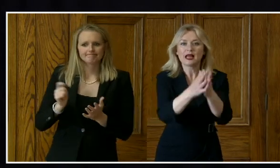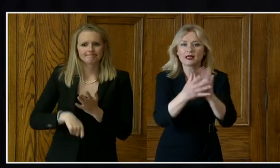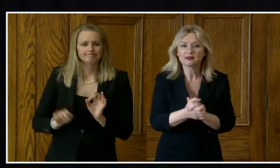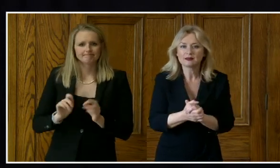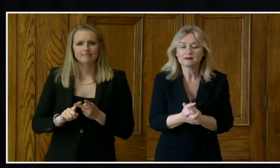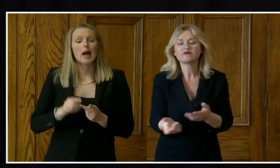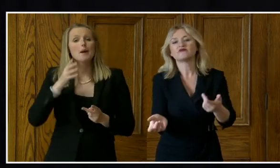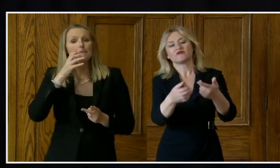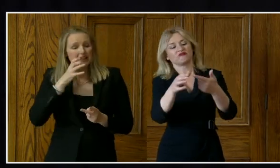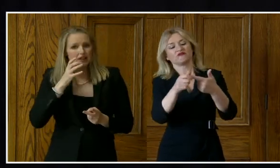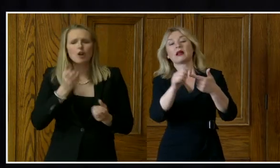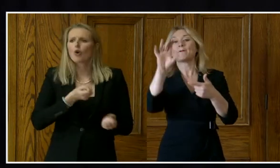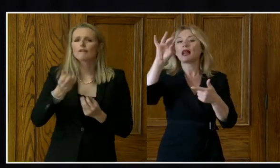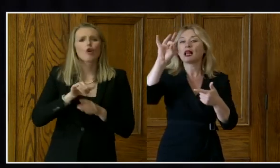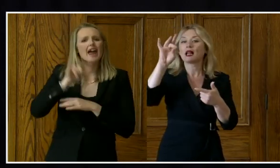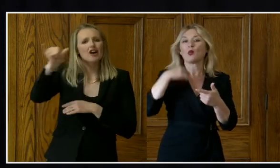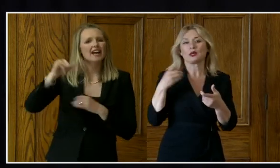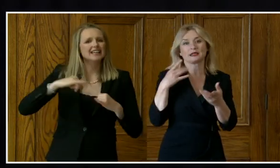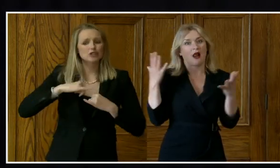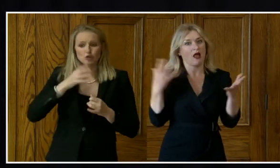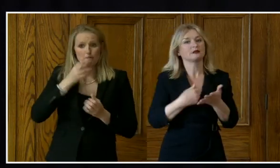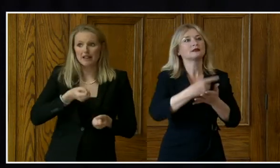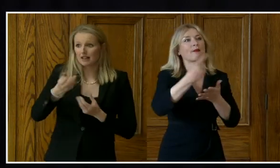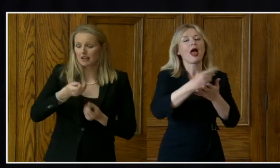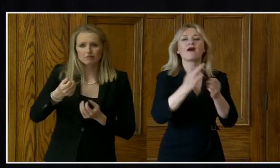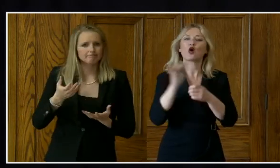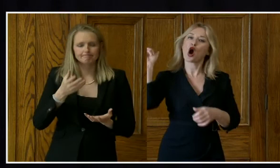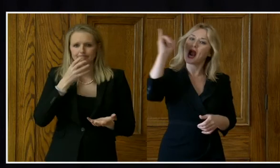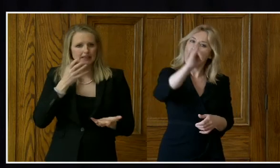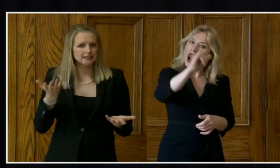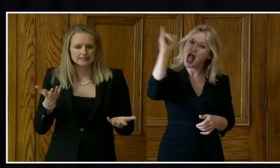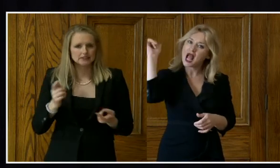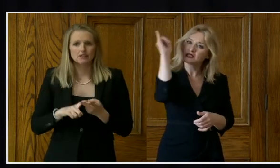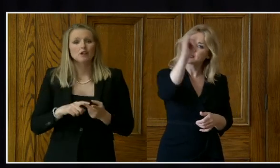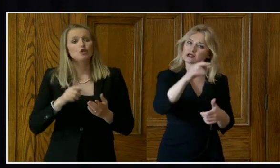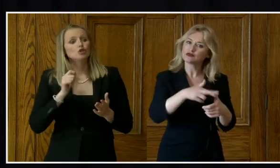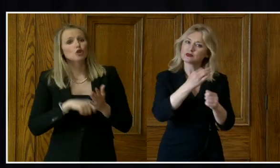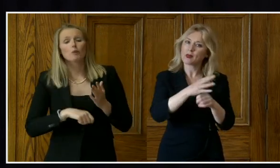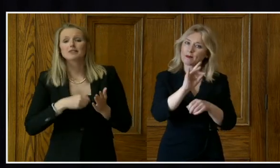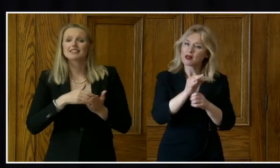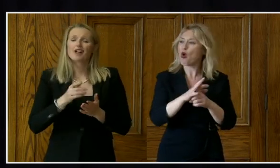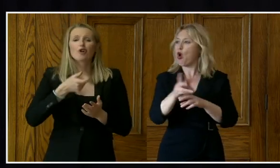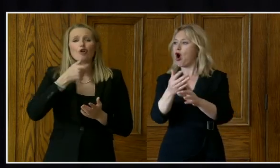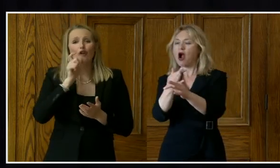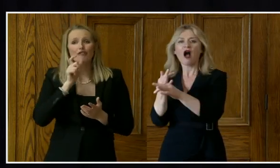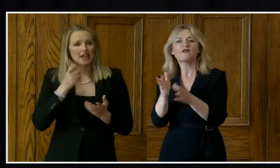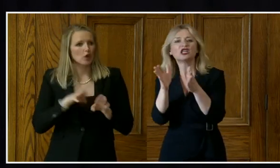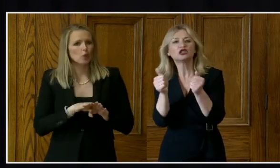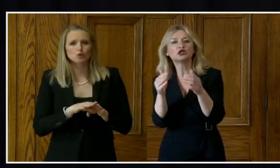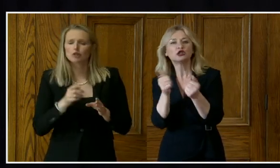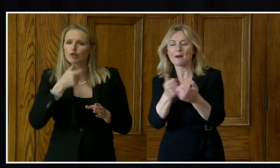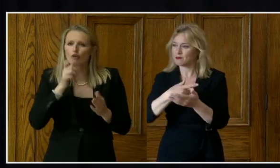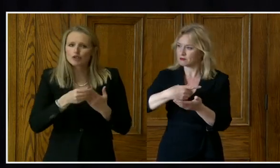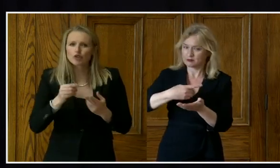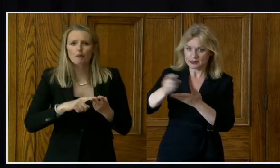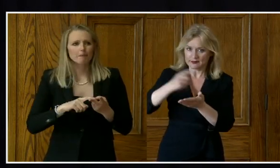of the airline industry. All of the shops that are selling the coffees, they're closed, so people